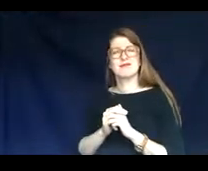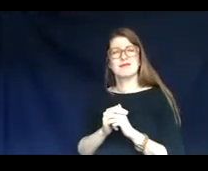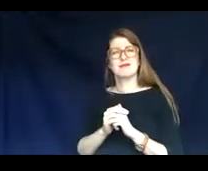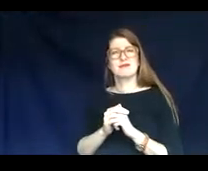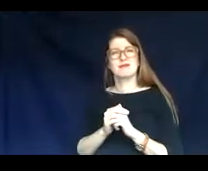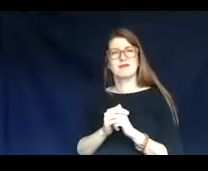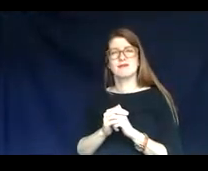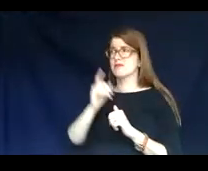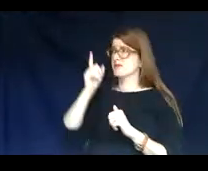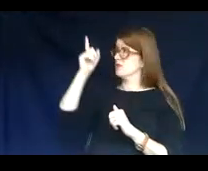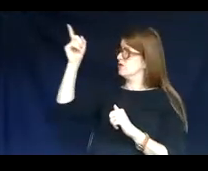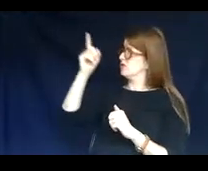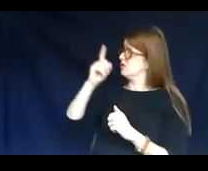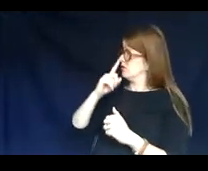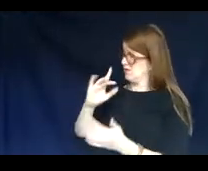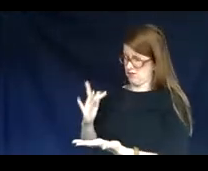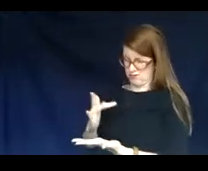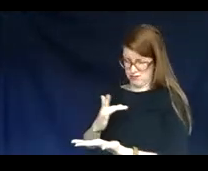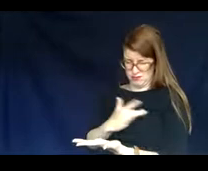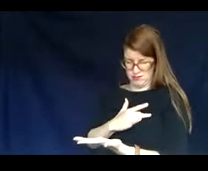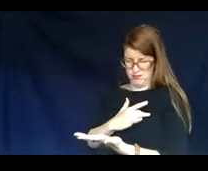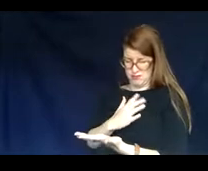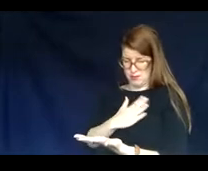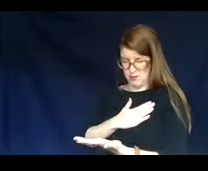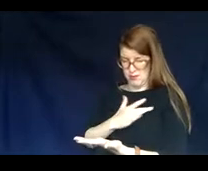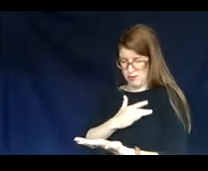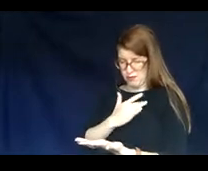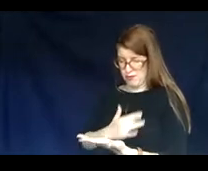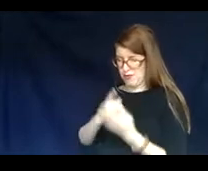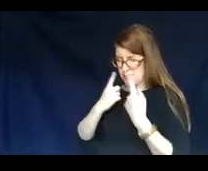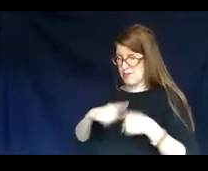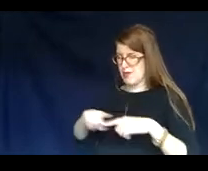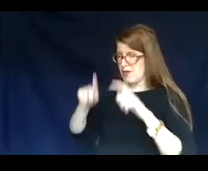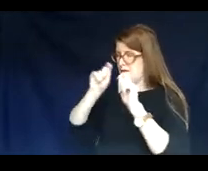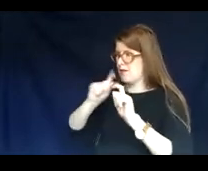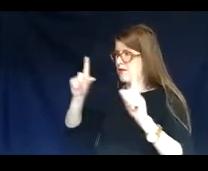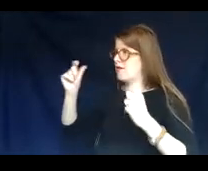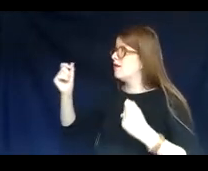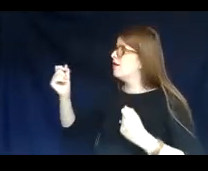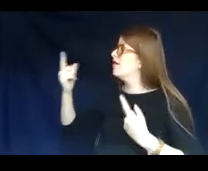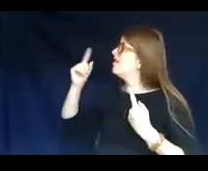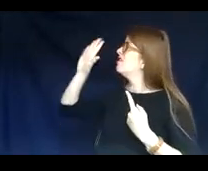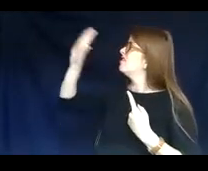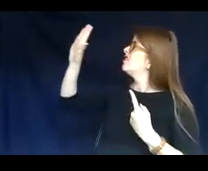do me, let my heart be awakened by the